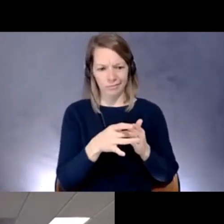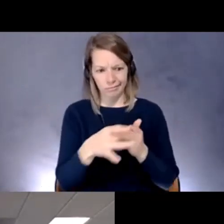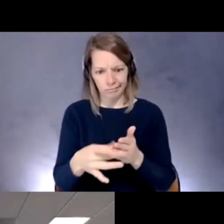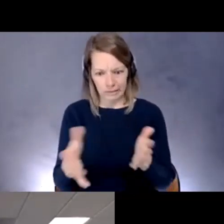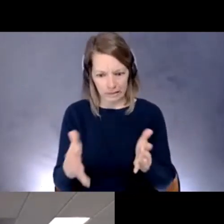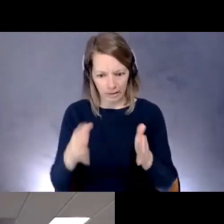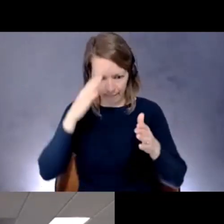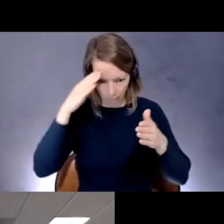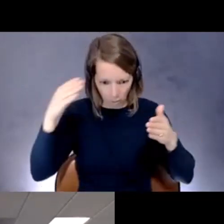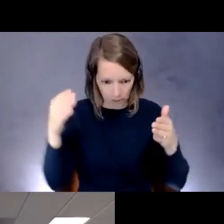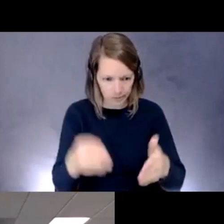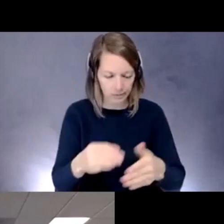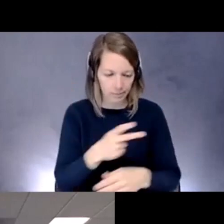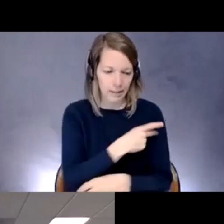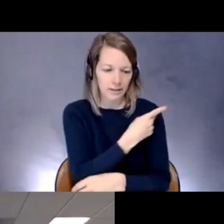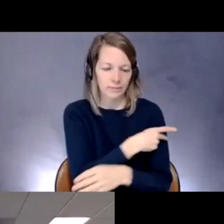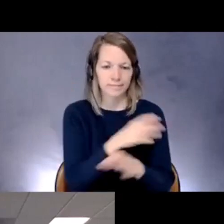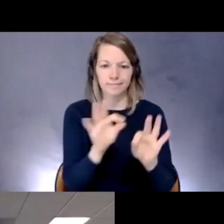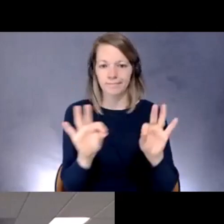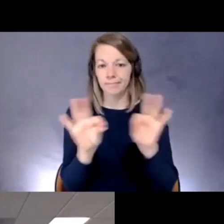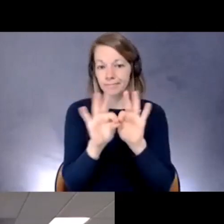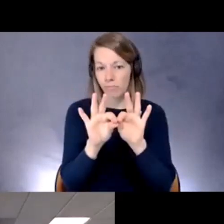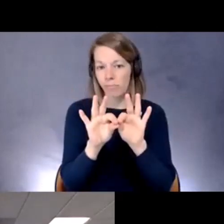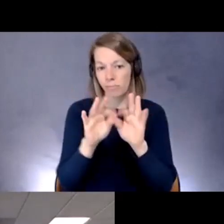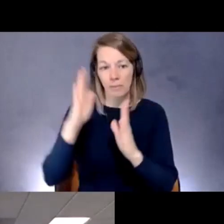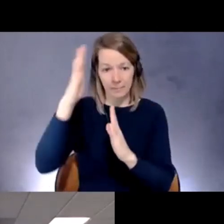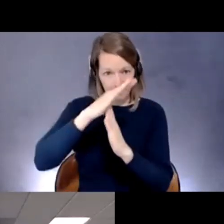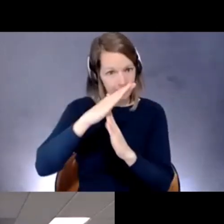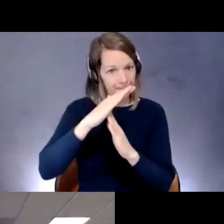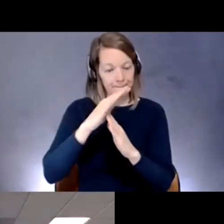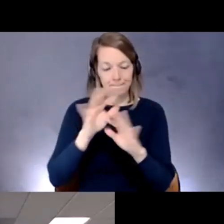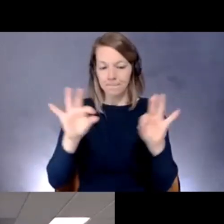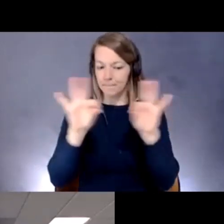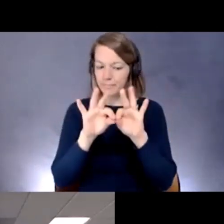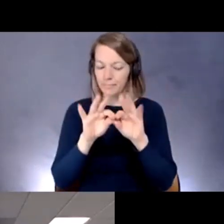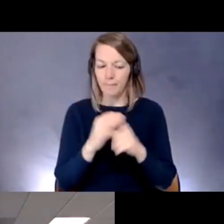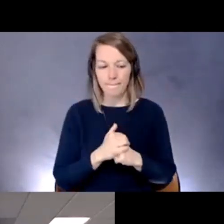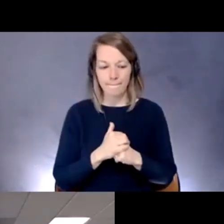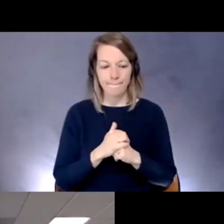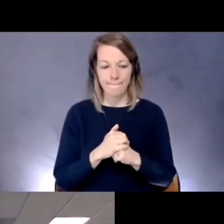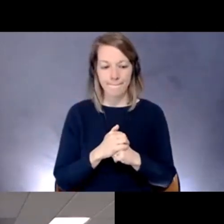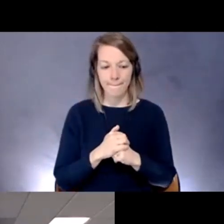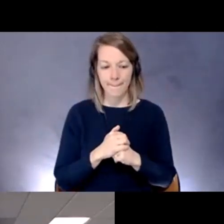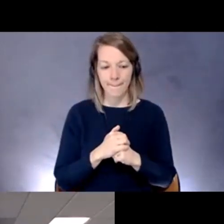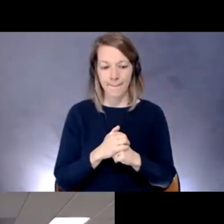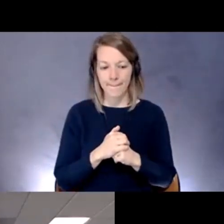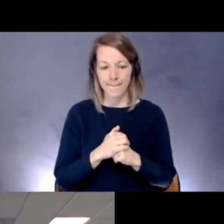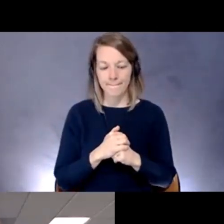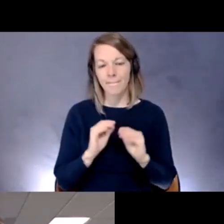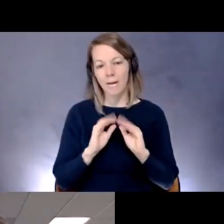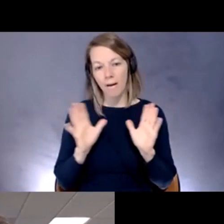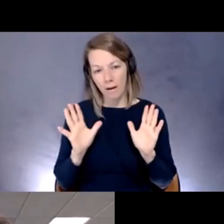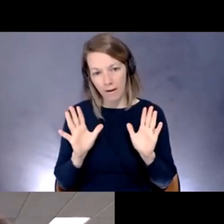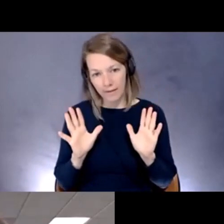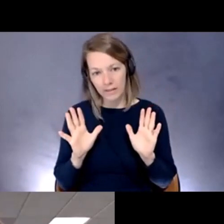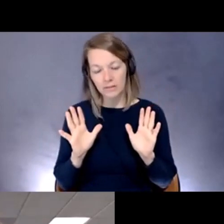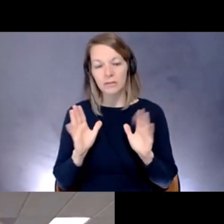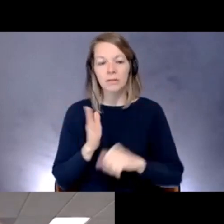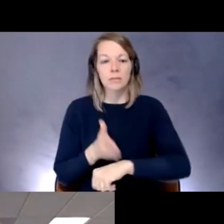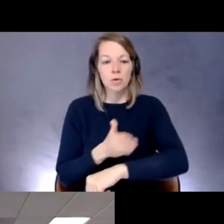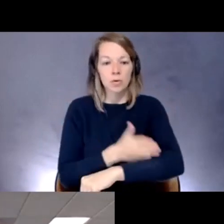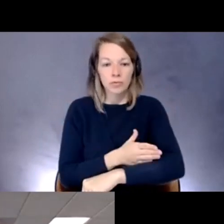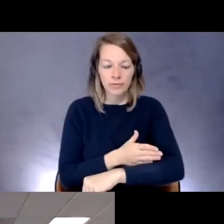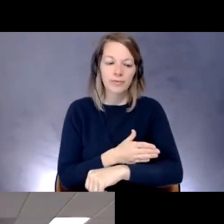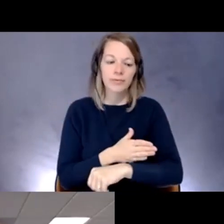patient is the most important part of what we do. We obviously have to be, we have to improve our days